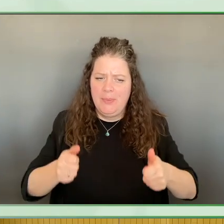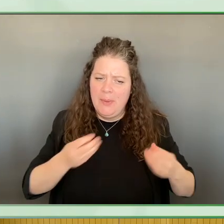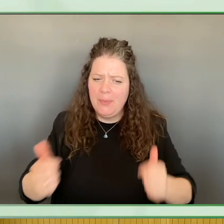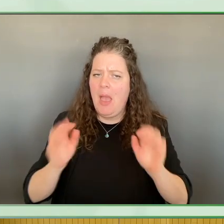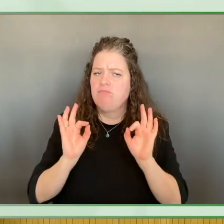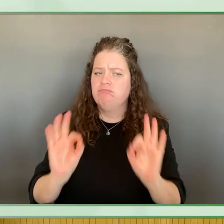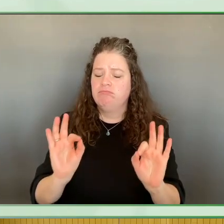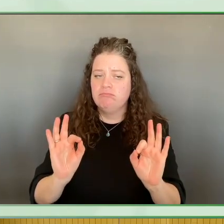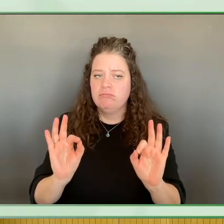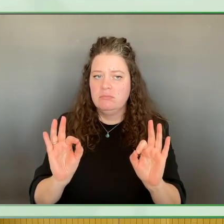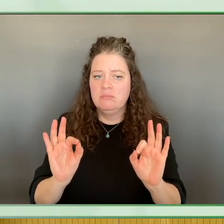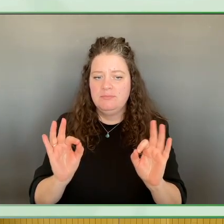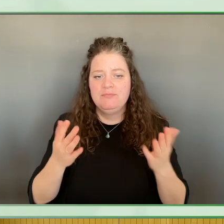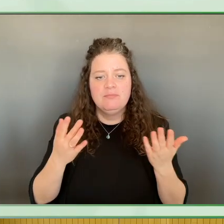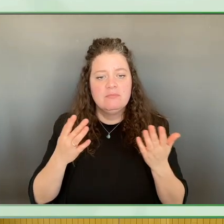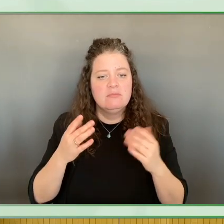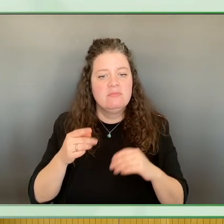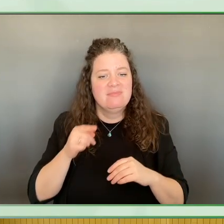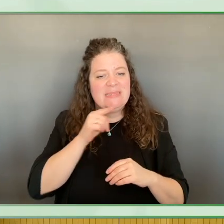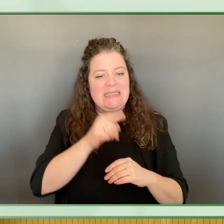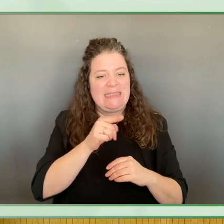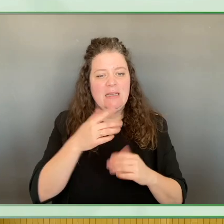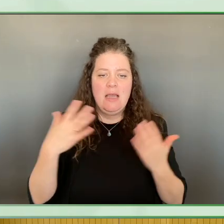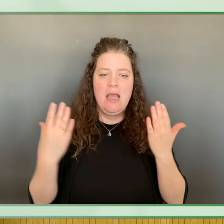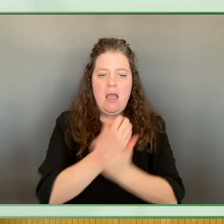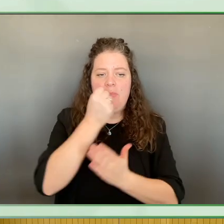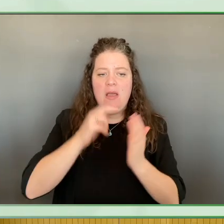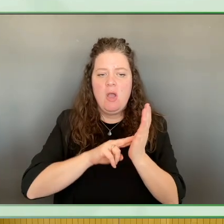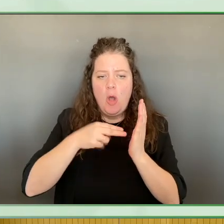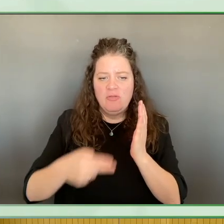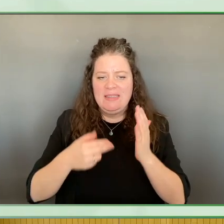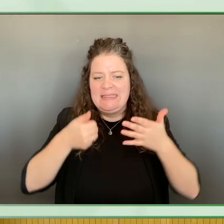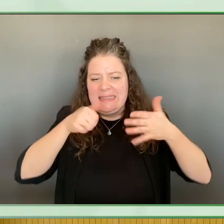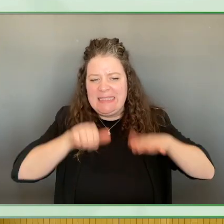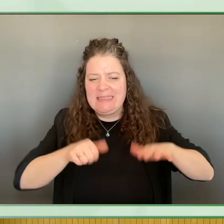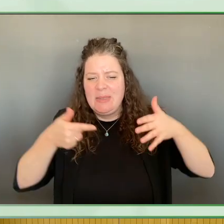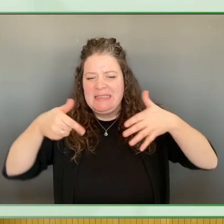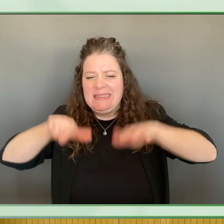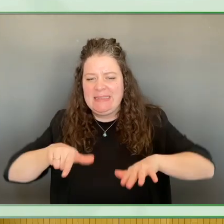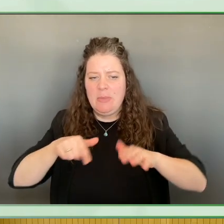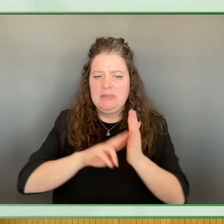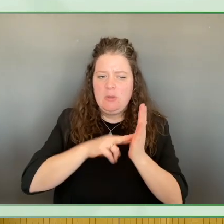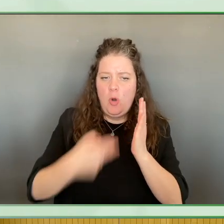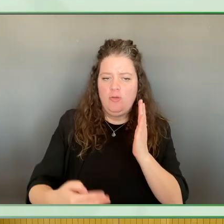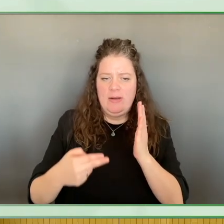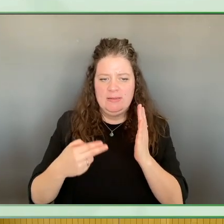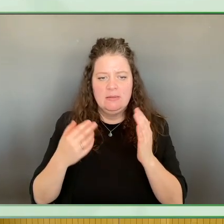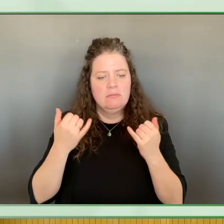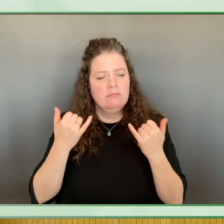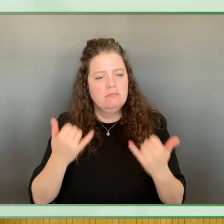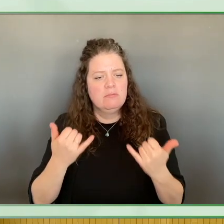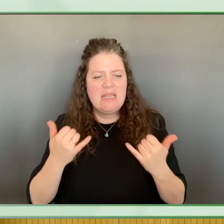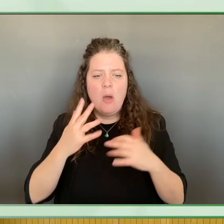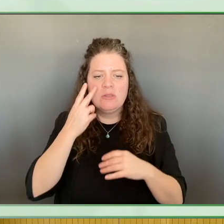defense contracts in the first 6-7 months itself. And we are now staring at volume of 200, 300 that are coming from all these institutional